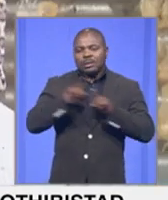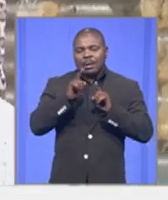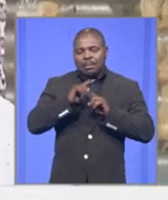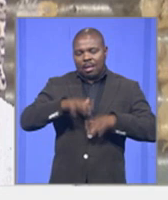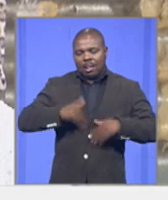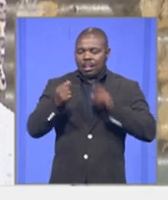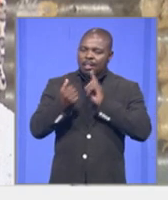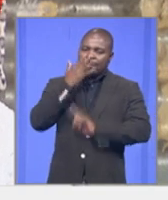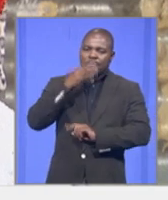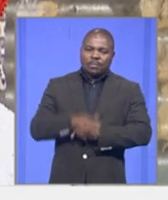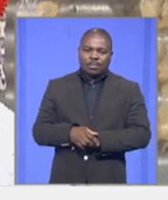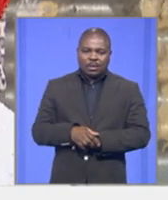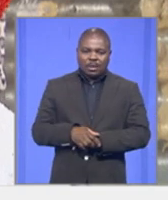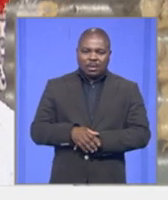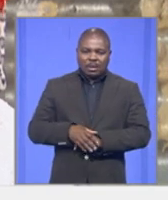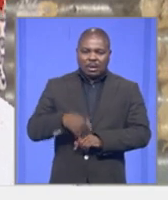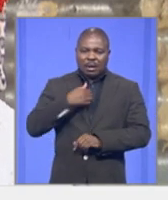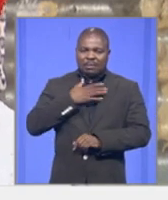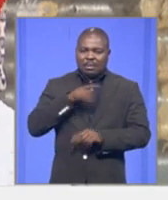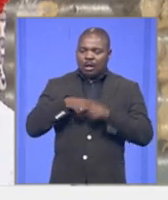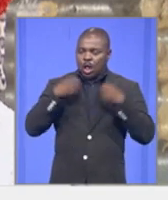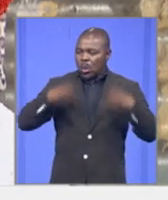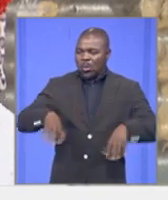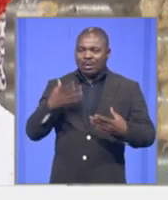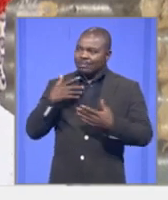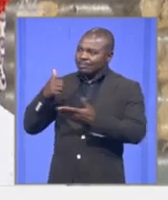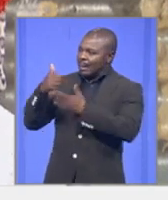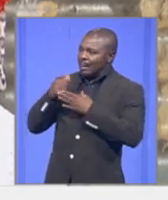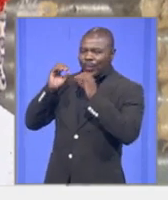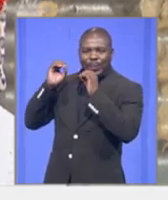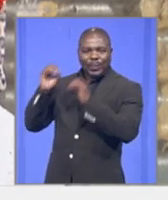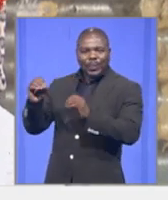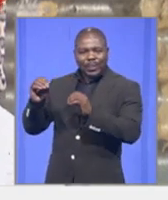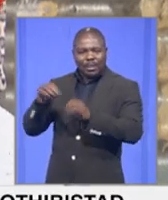Ke ikutlwa ke latlhegile a kere ga ba ntirele sepe